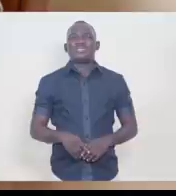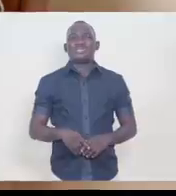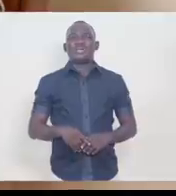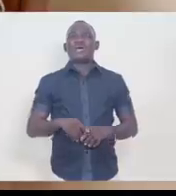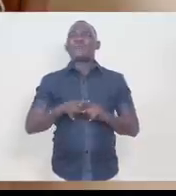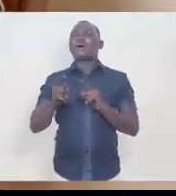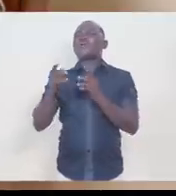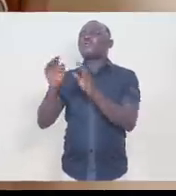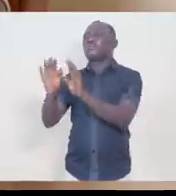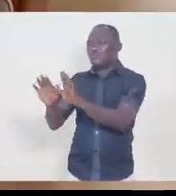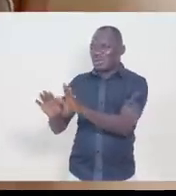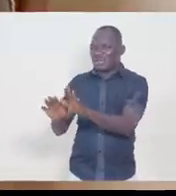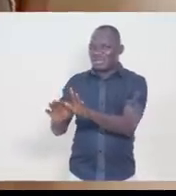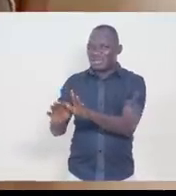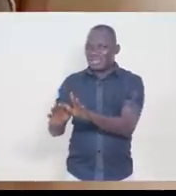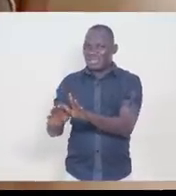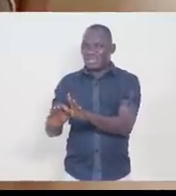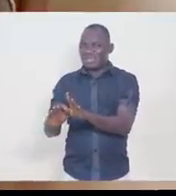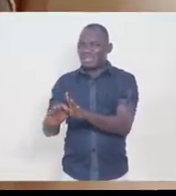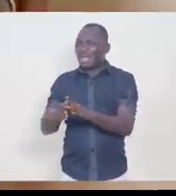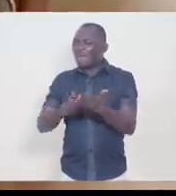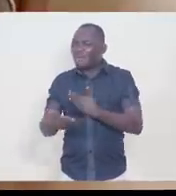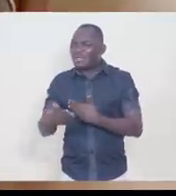But then wait, is it a competition?